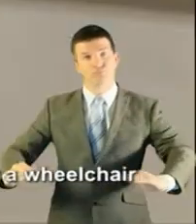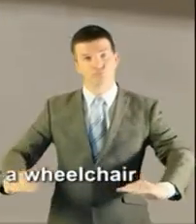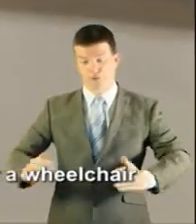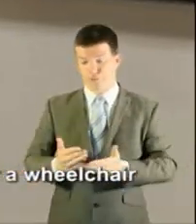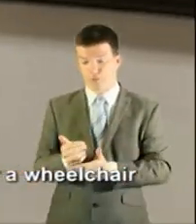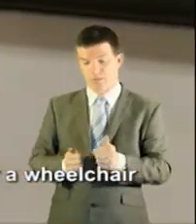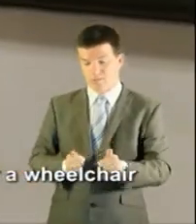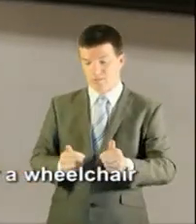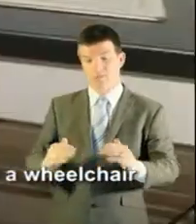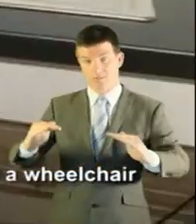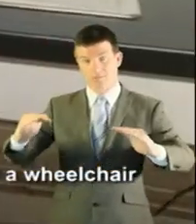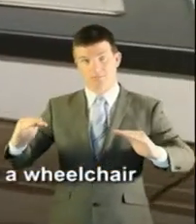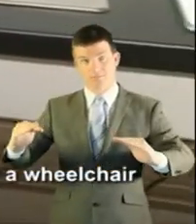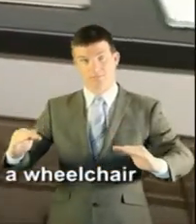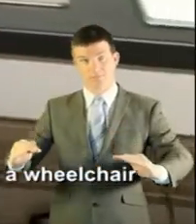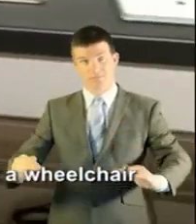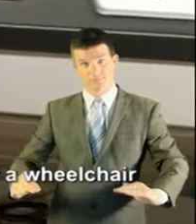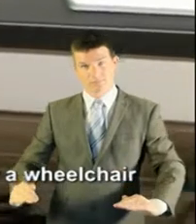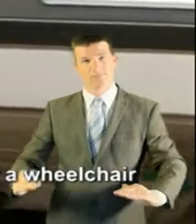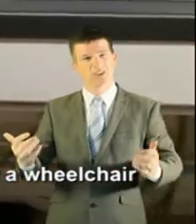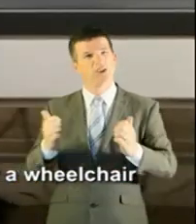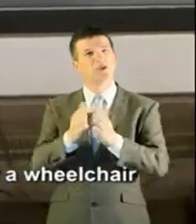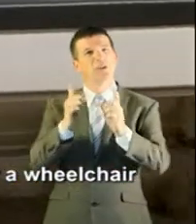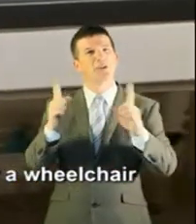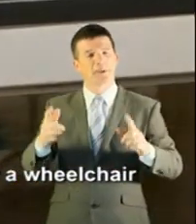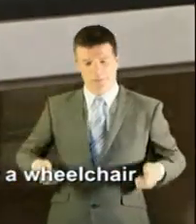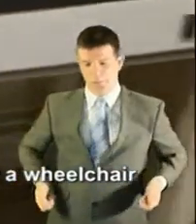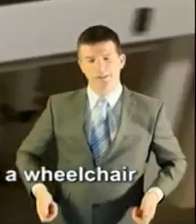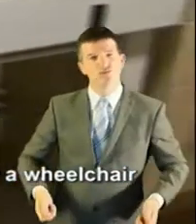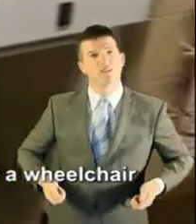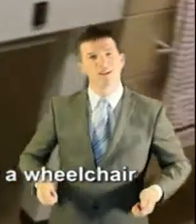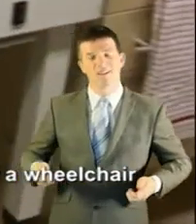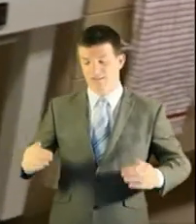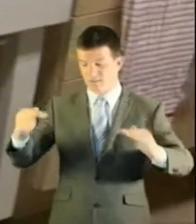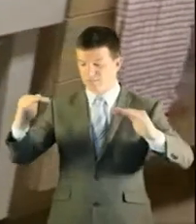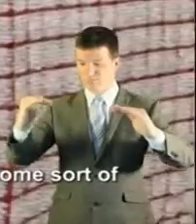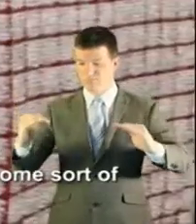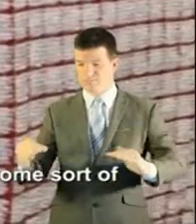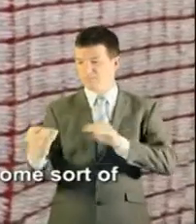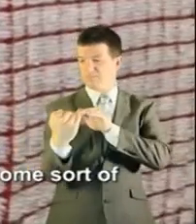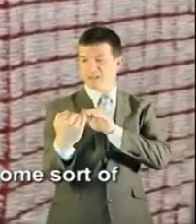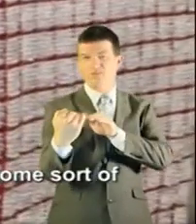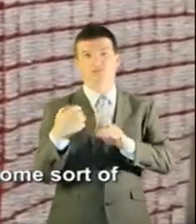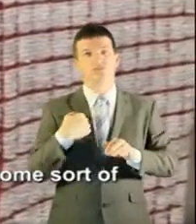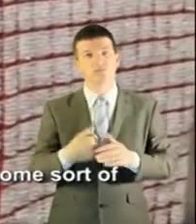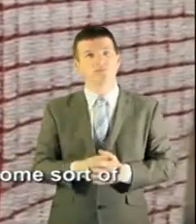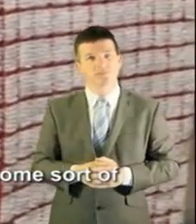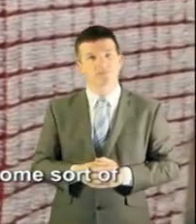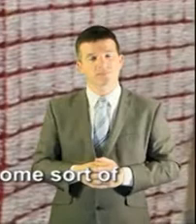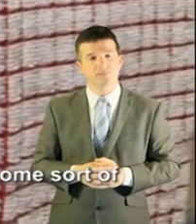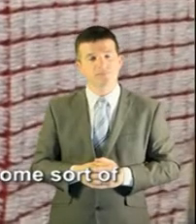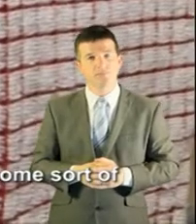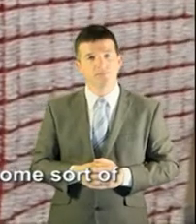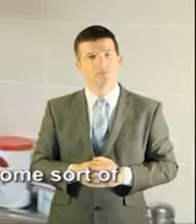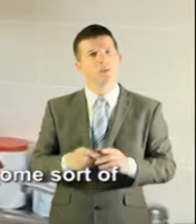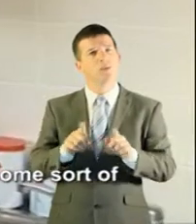just by touching here we can lower the worktop for a wheelchair user. This unit's also being